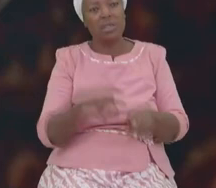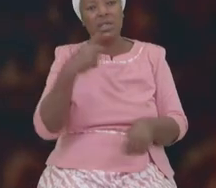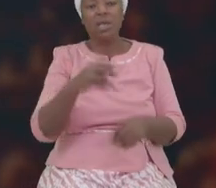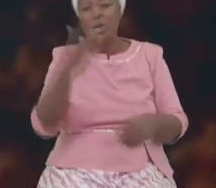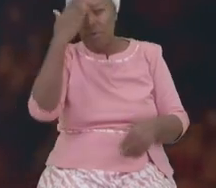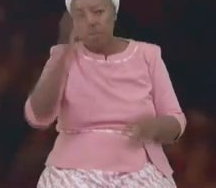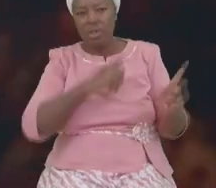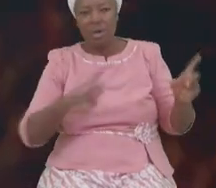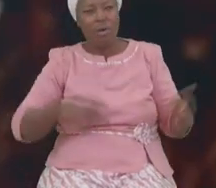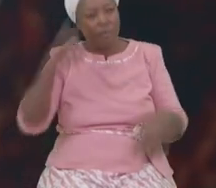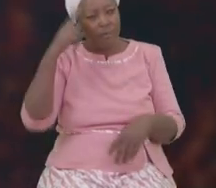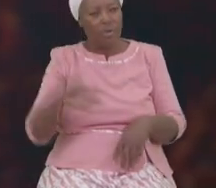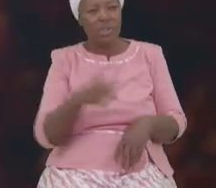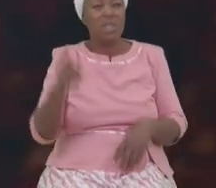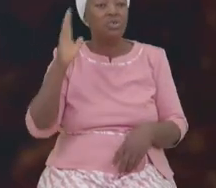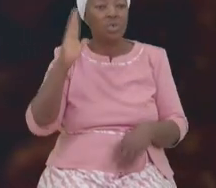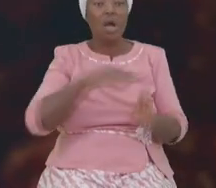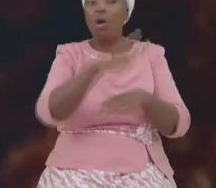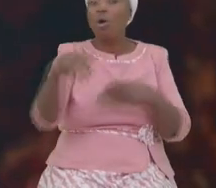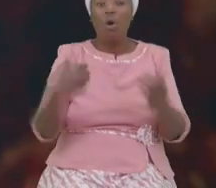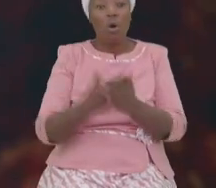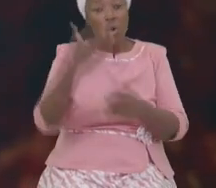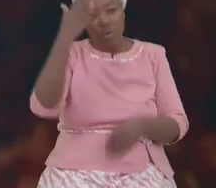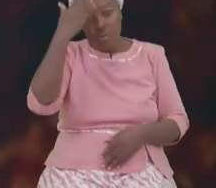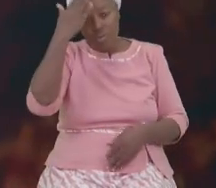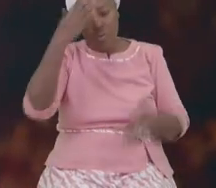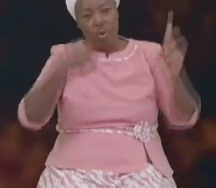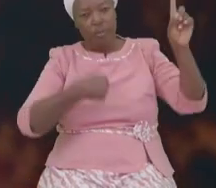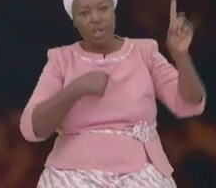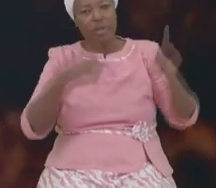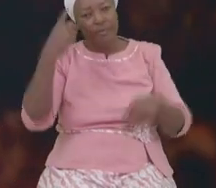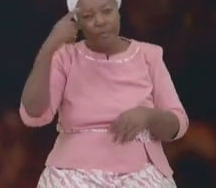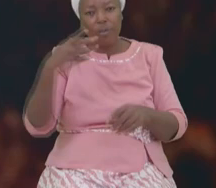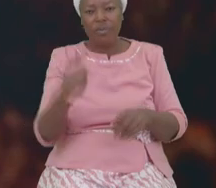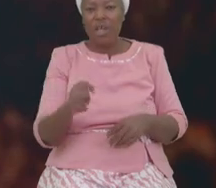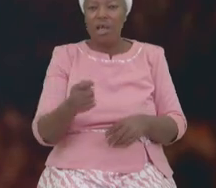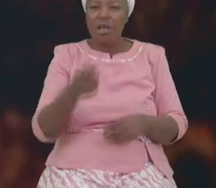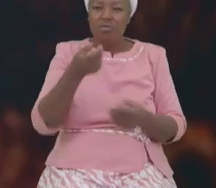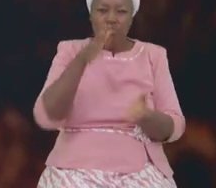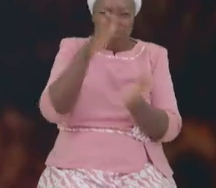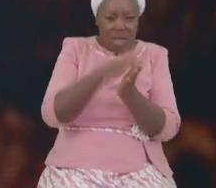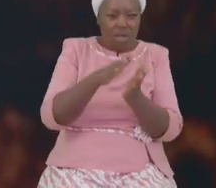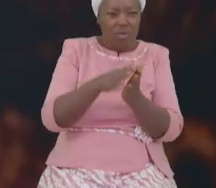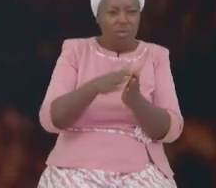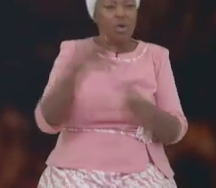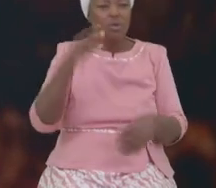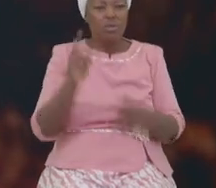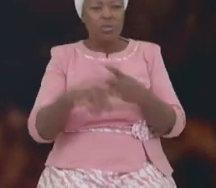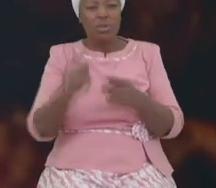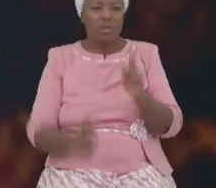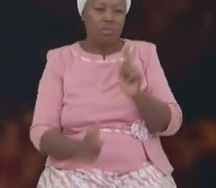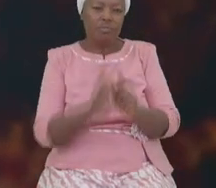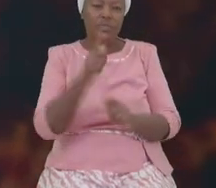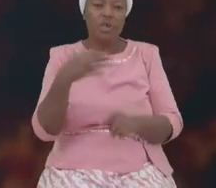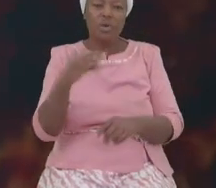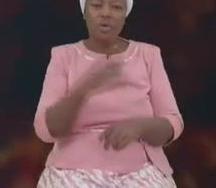for they shall all know me, from the least of them unto the greatest